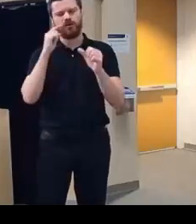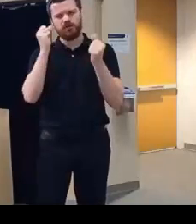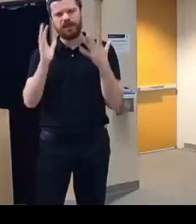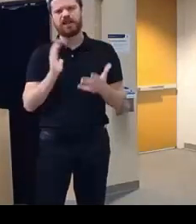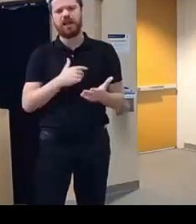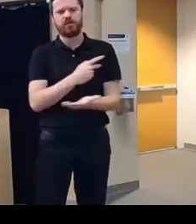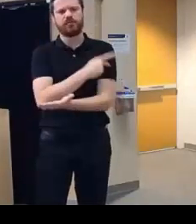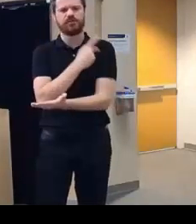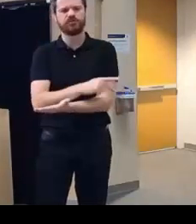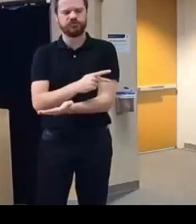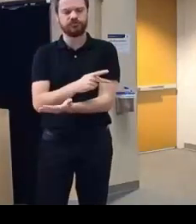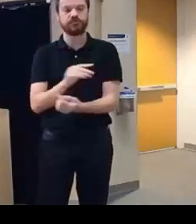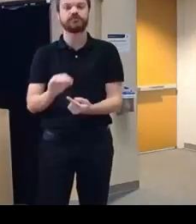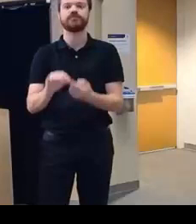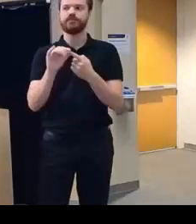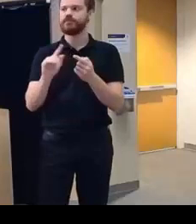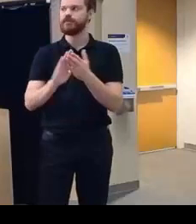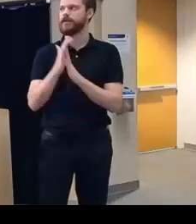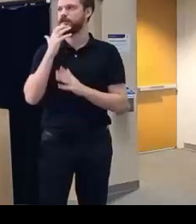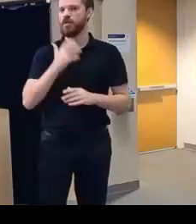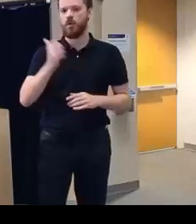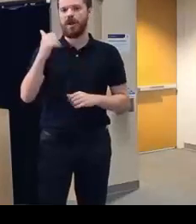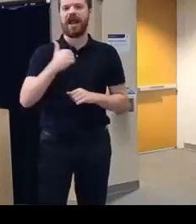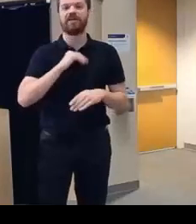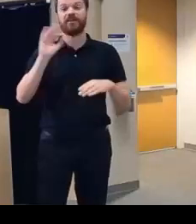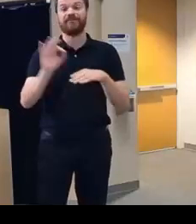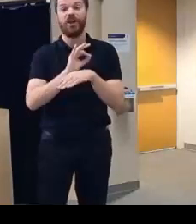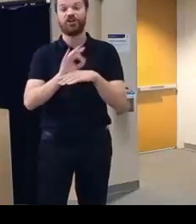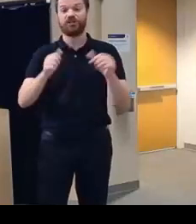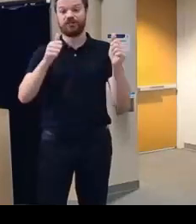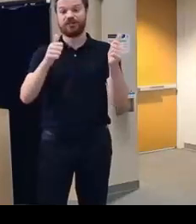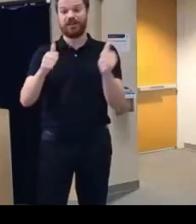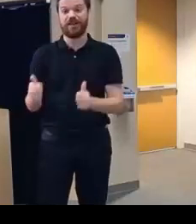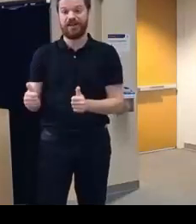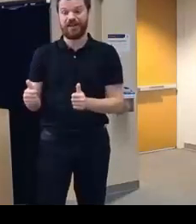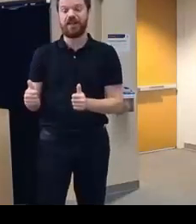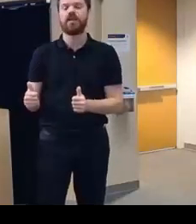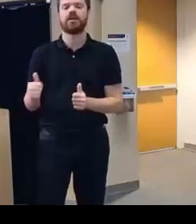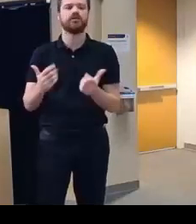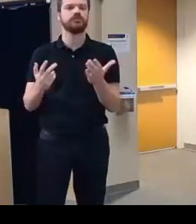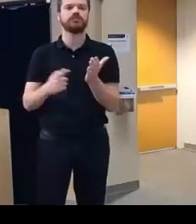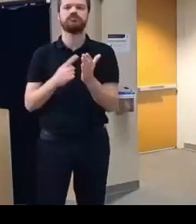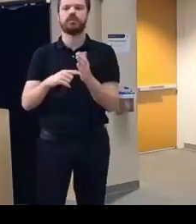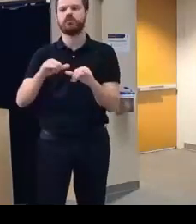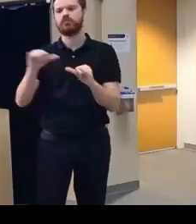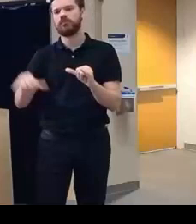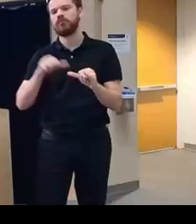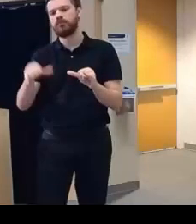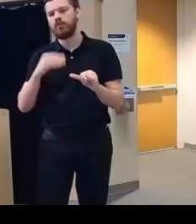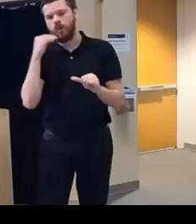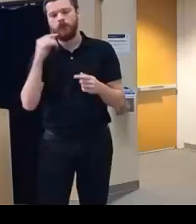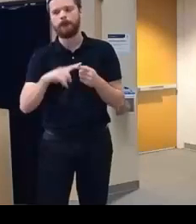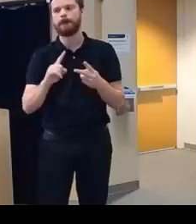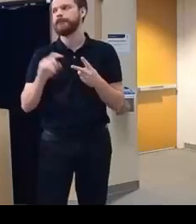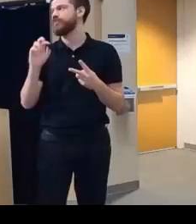our patients, especially as they're aging and they have functional decline, they are homebound, or they're